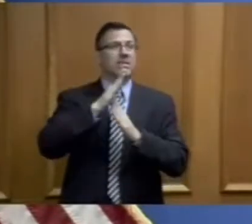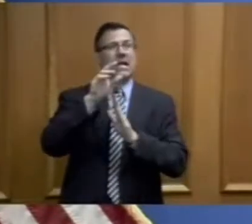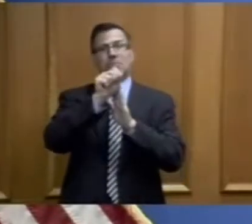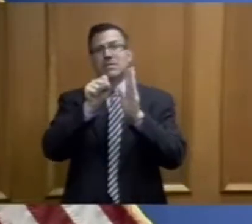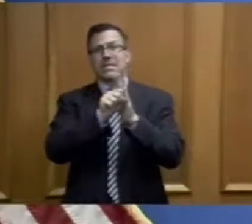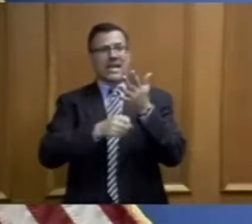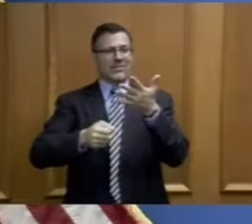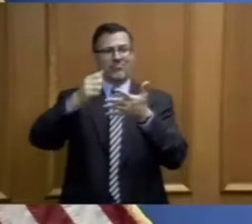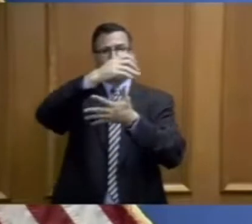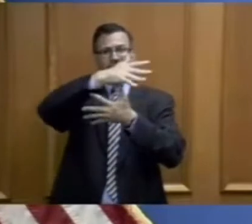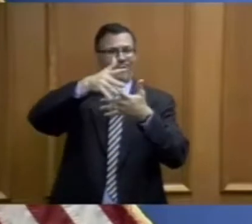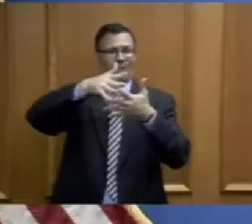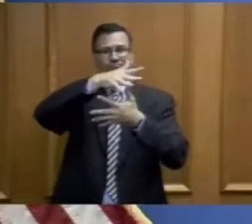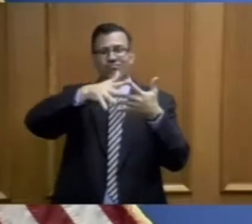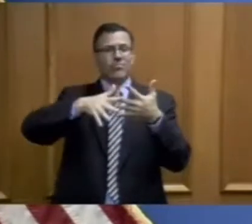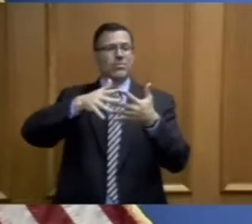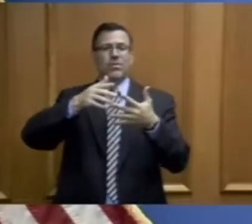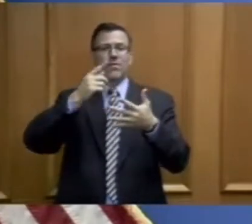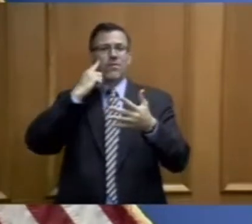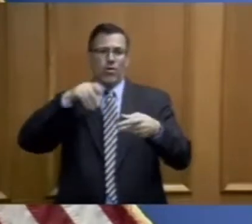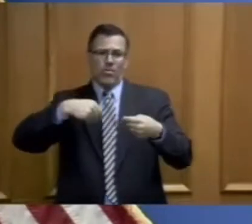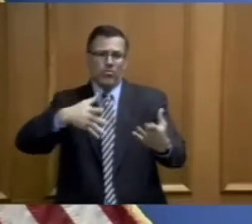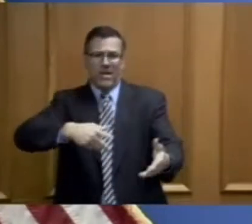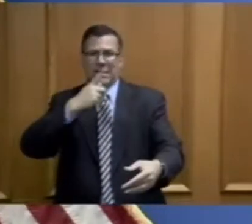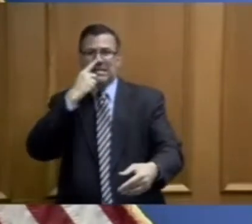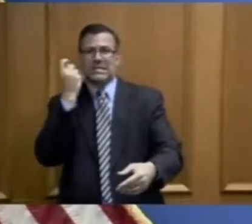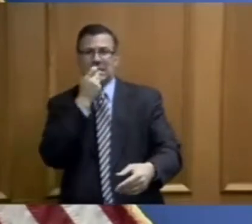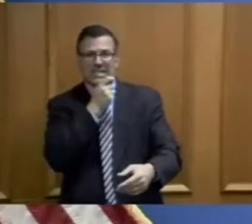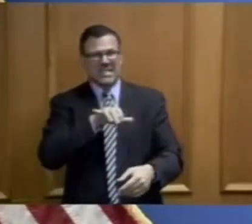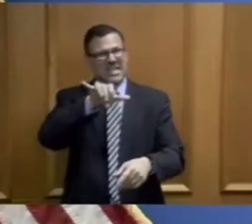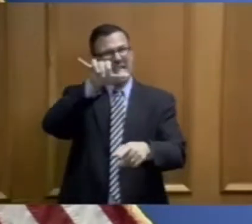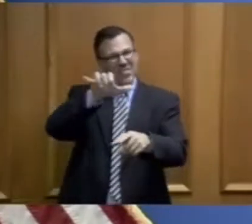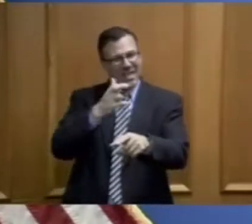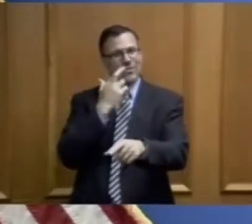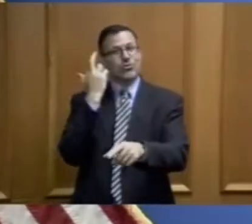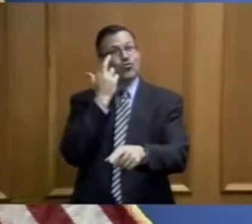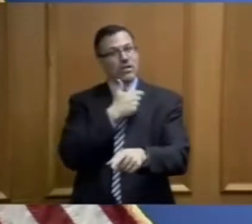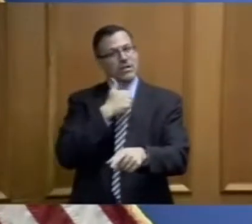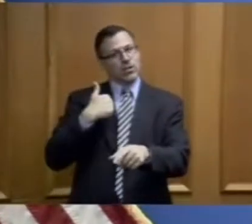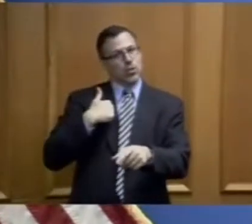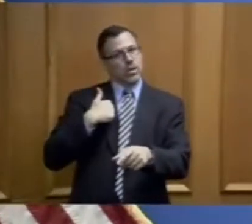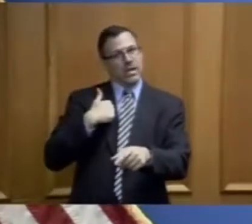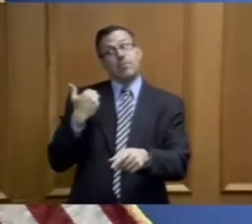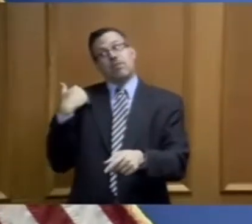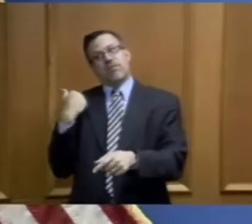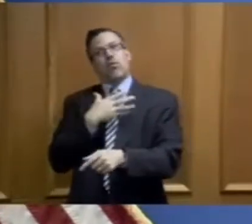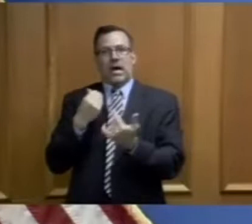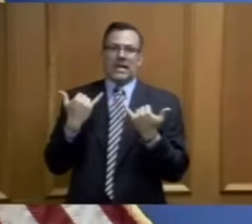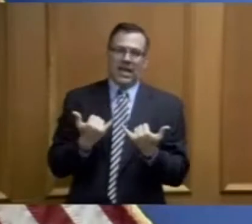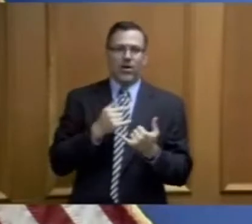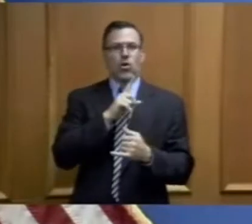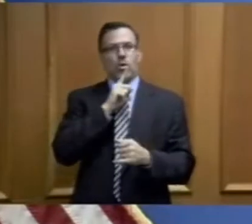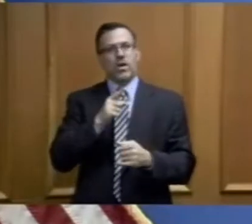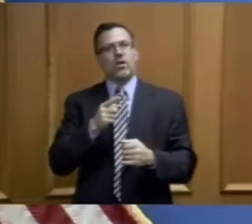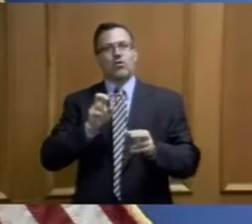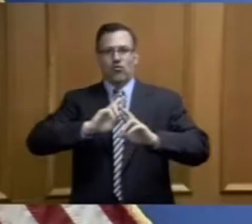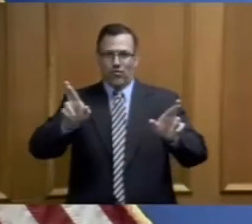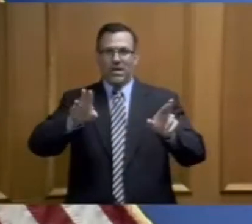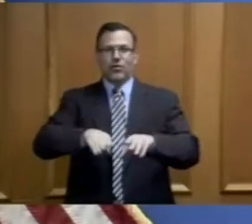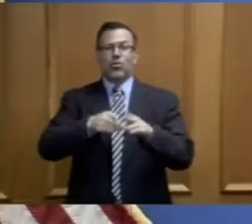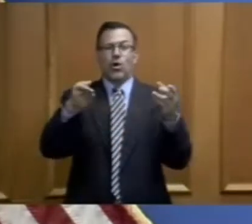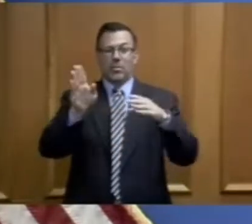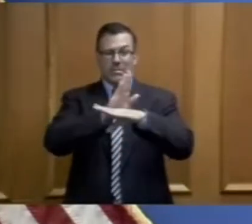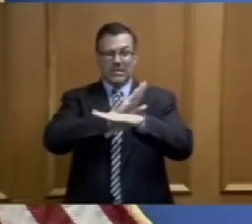I believe it has much to do with why we are in a position and were in a position to open our economy as soon